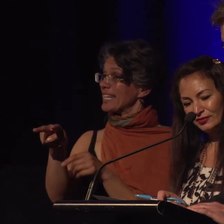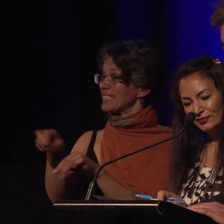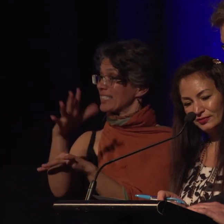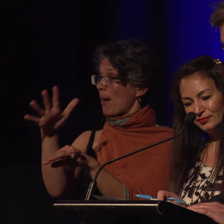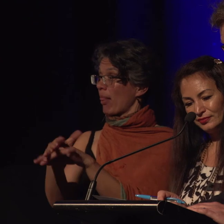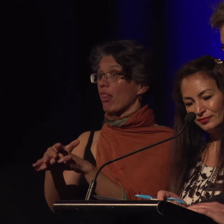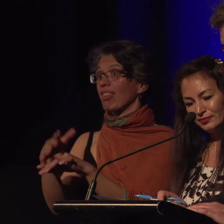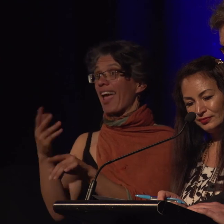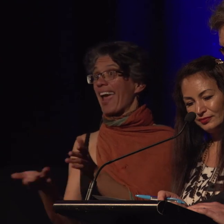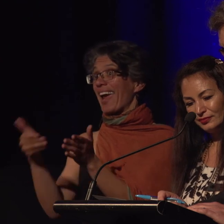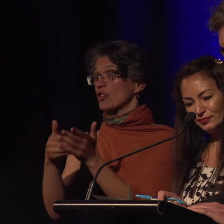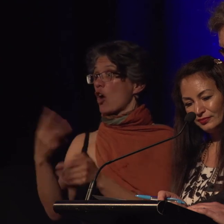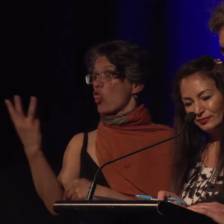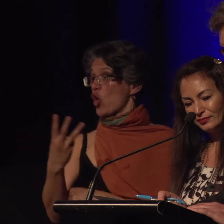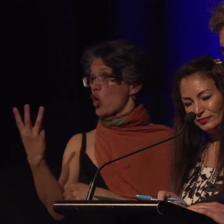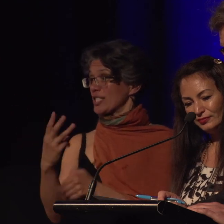per week,